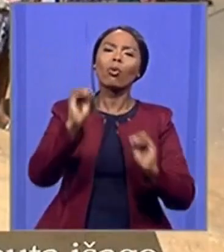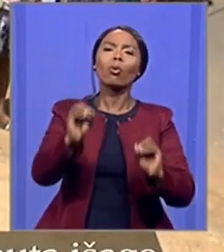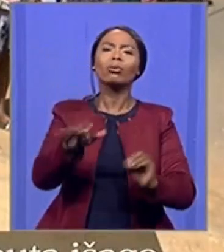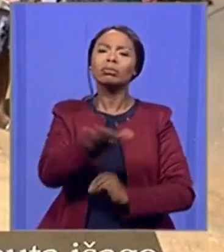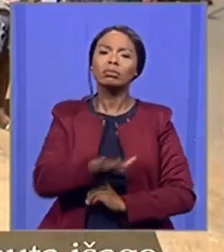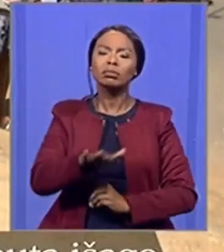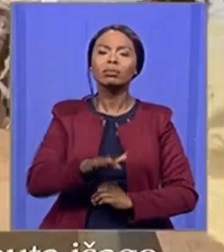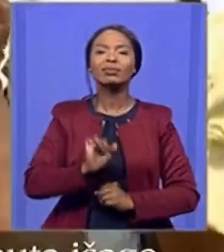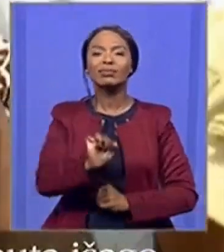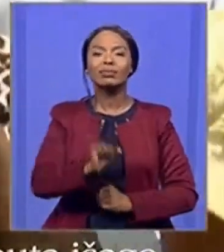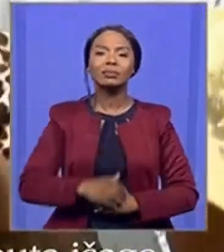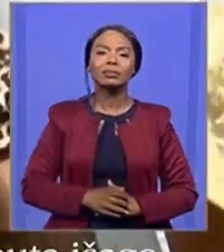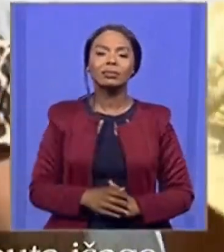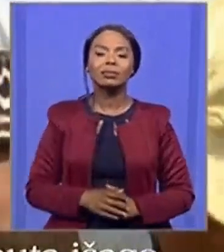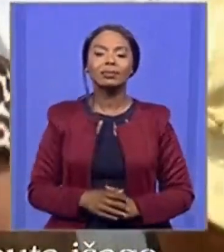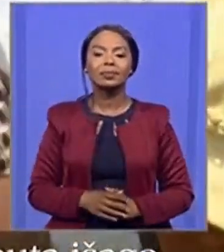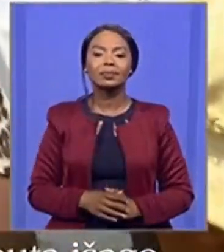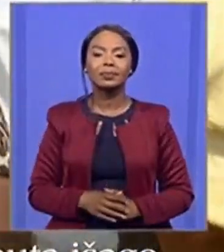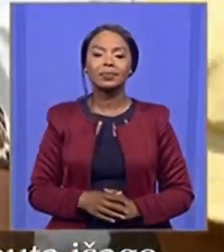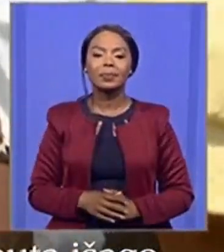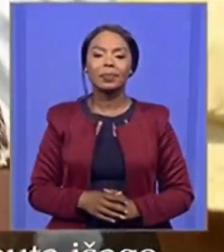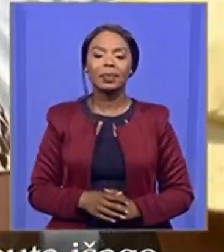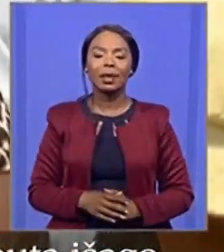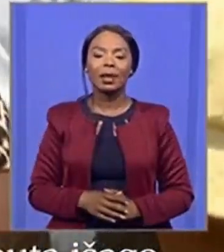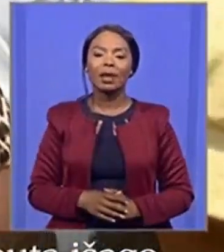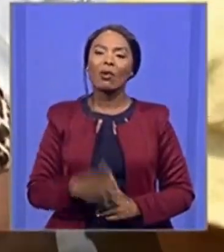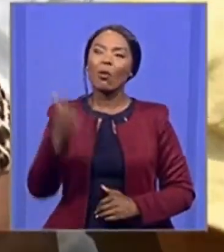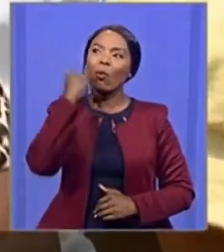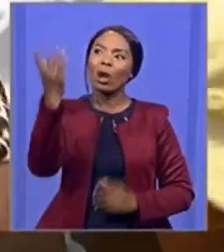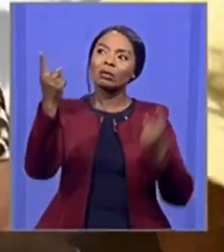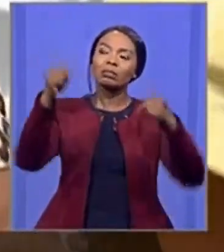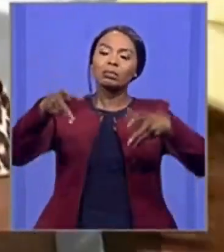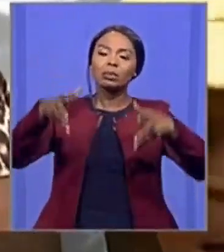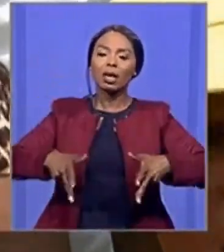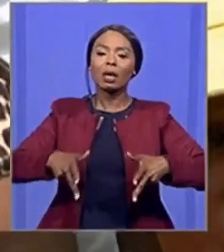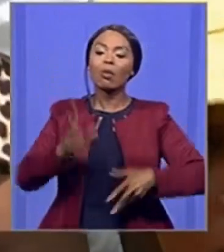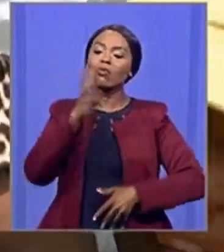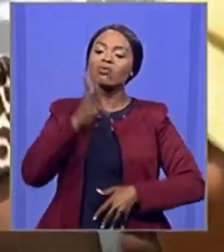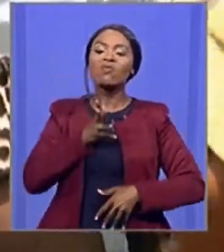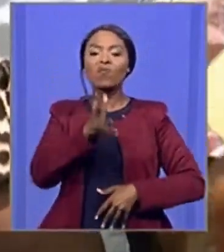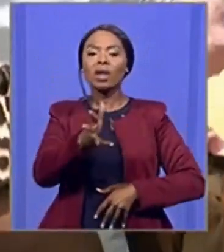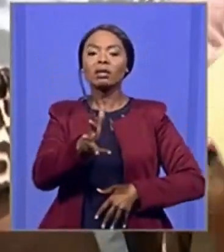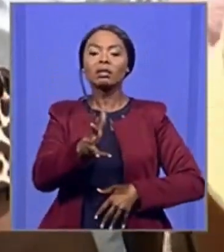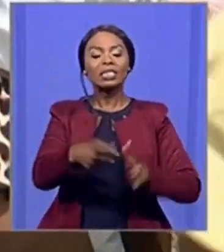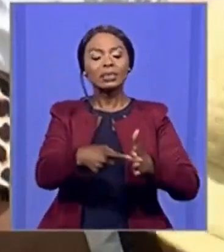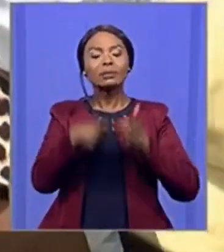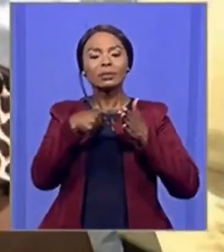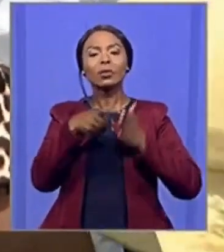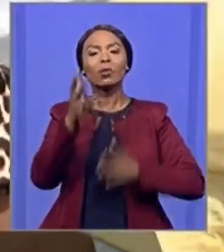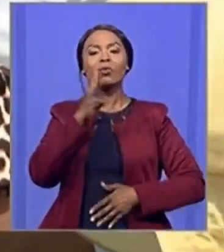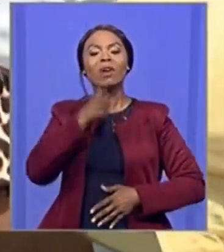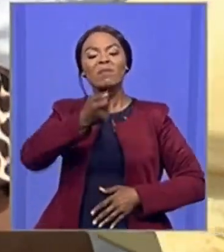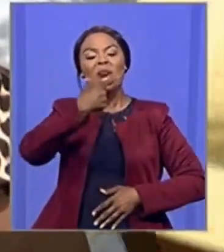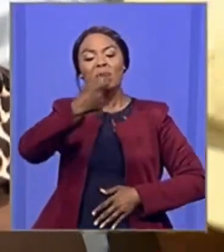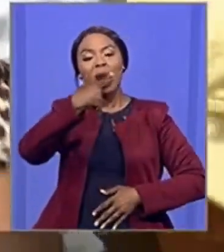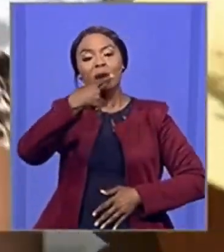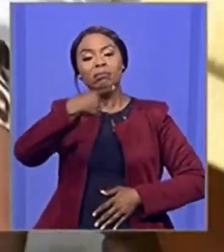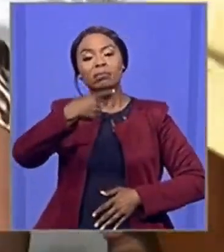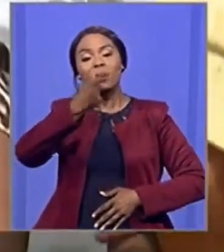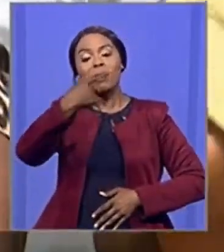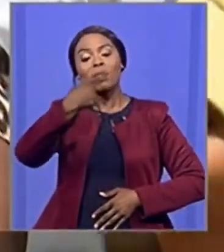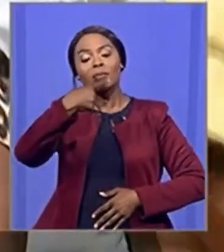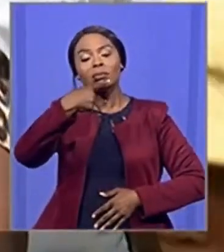bona. Ba nyake because of re nyaka metsi and re nwa dipilisi o nkutisisa a